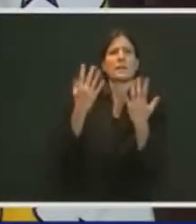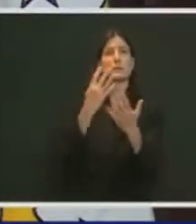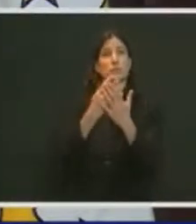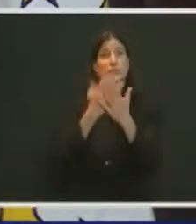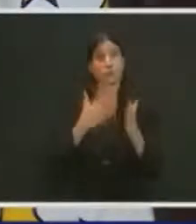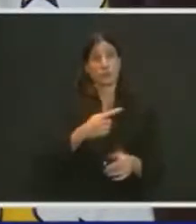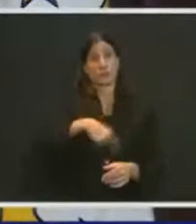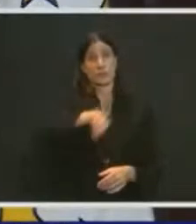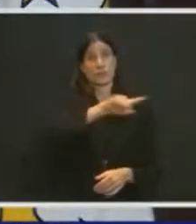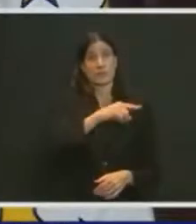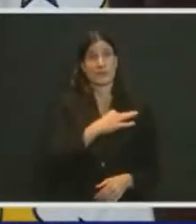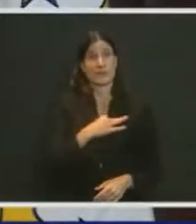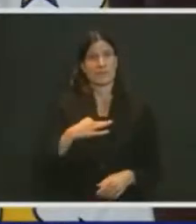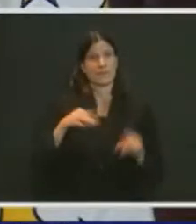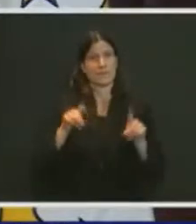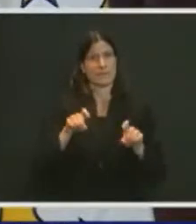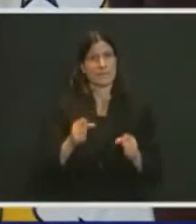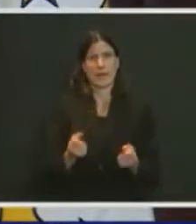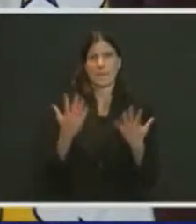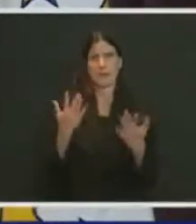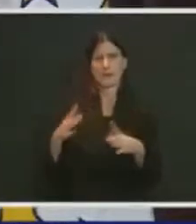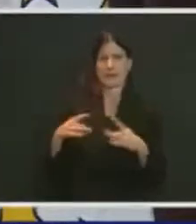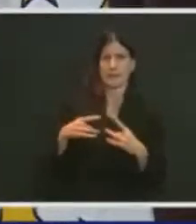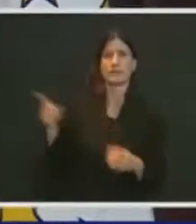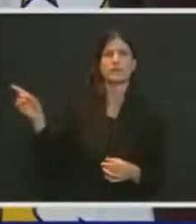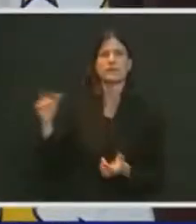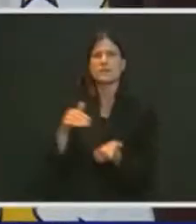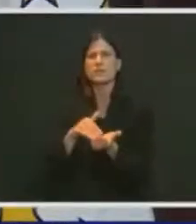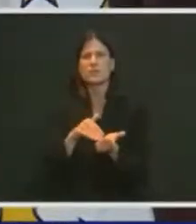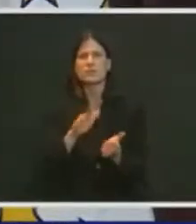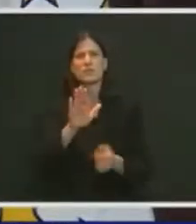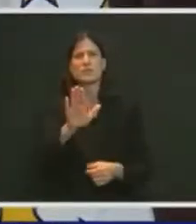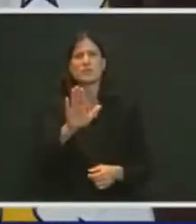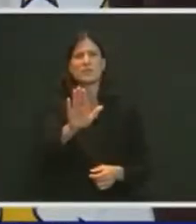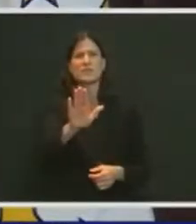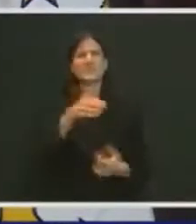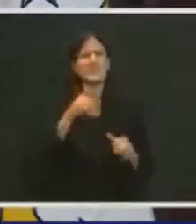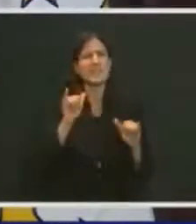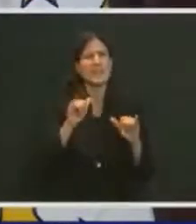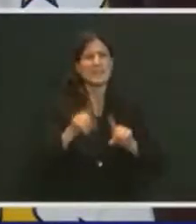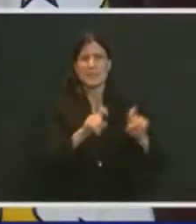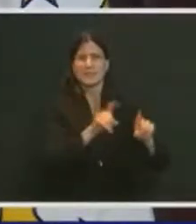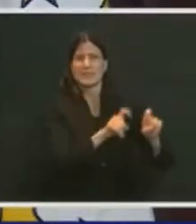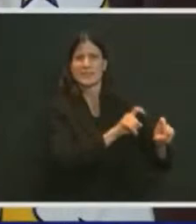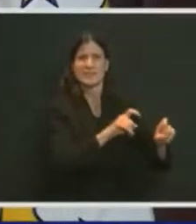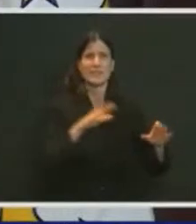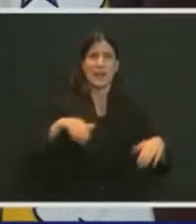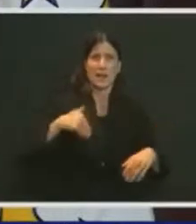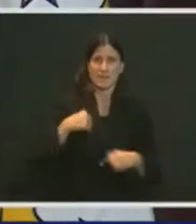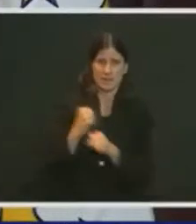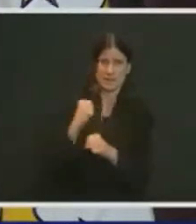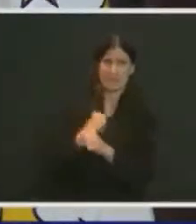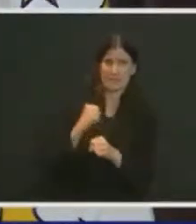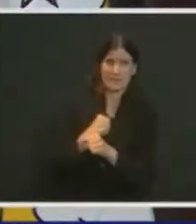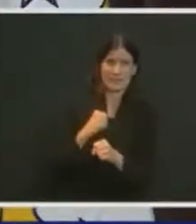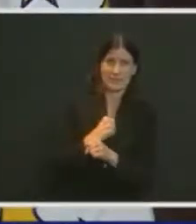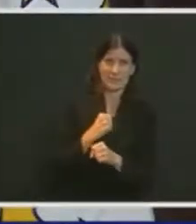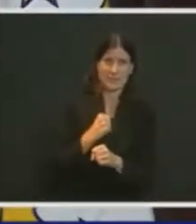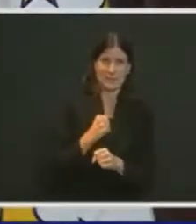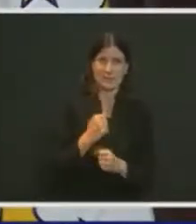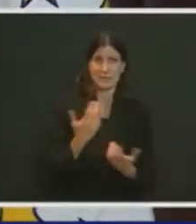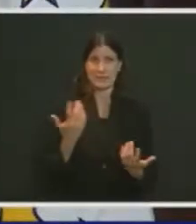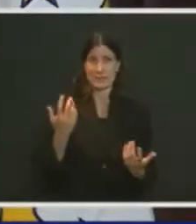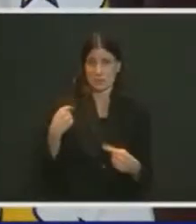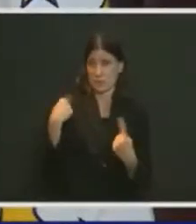far? Let me get back to you with that number. It's been an active process because it's been just over 24 hours and we're moving forward with